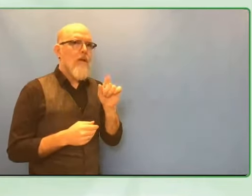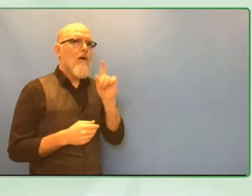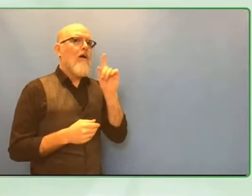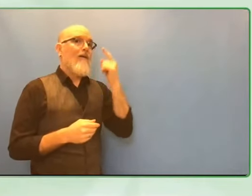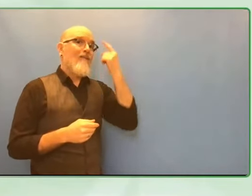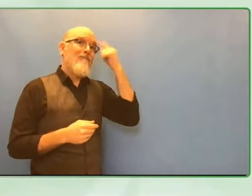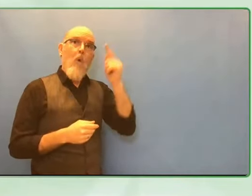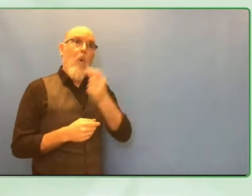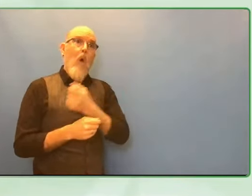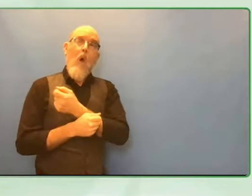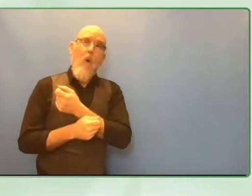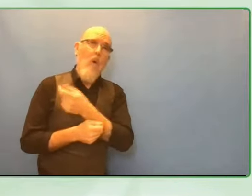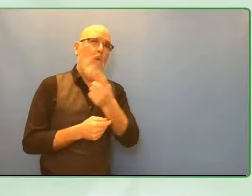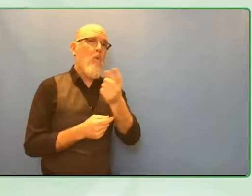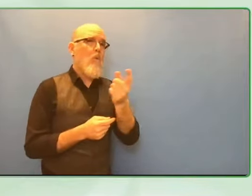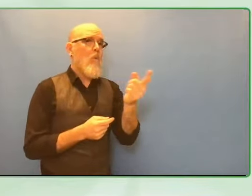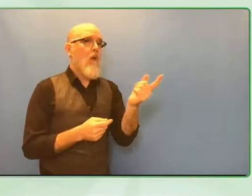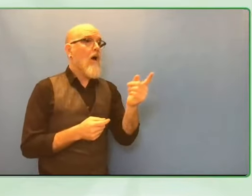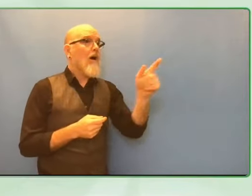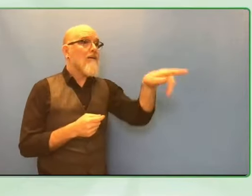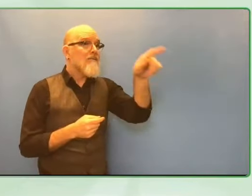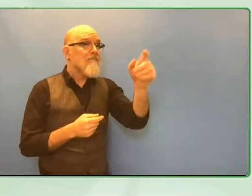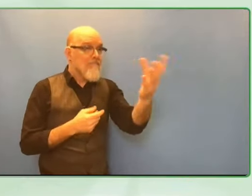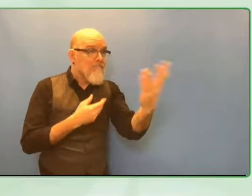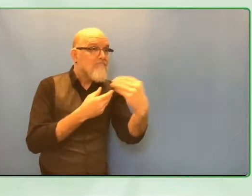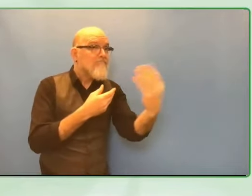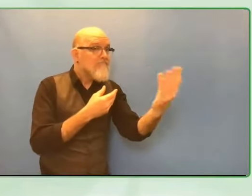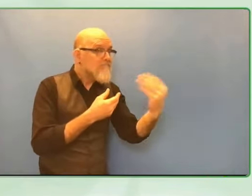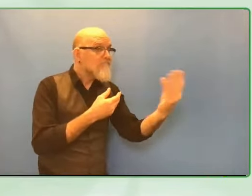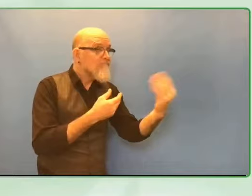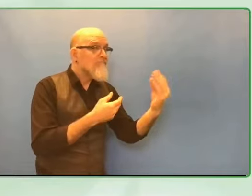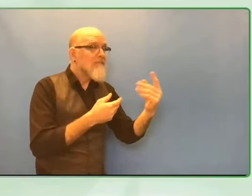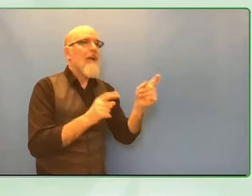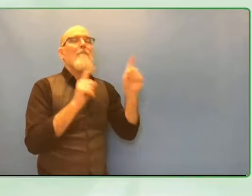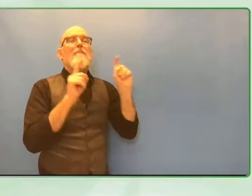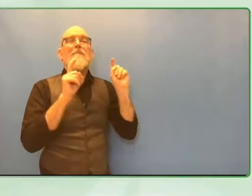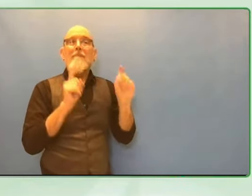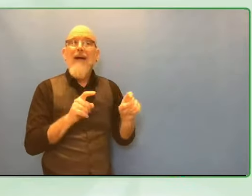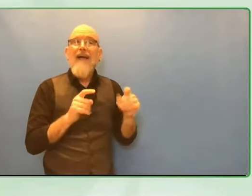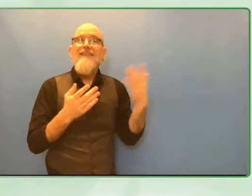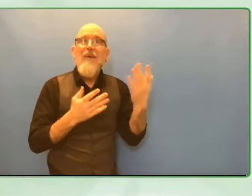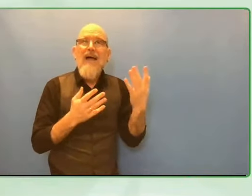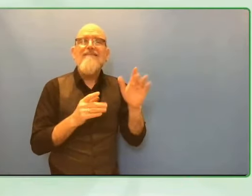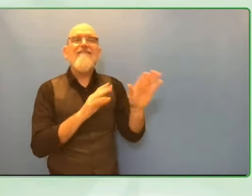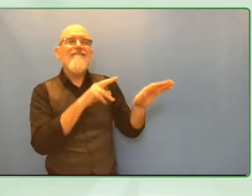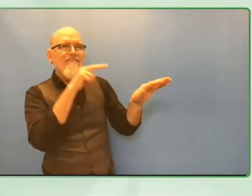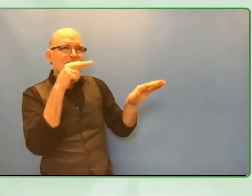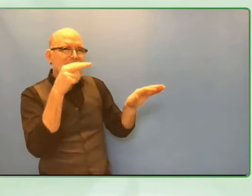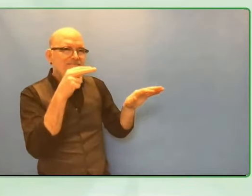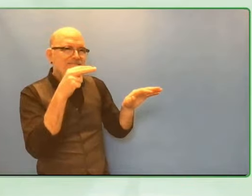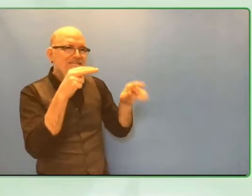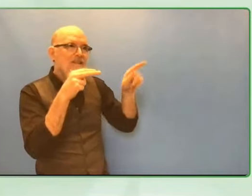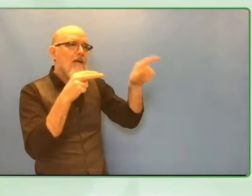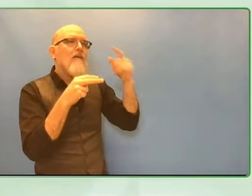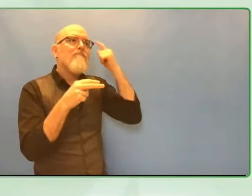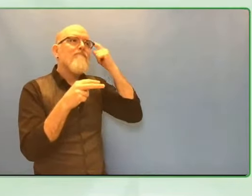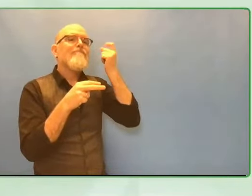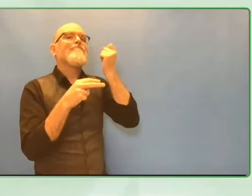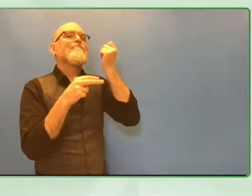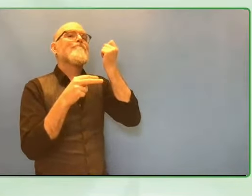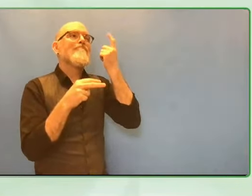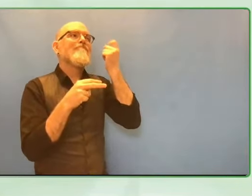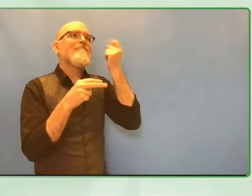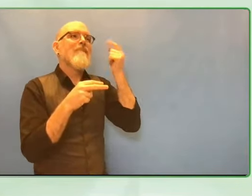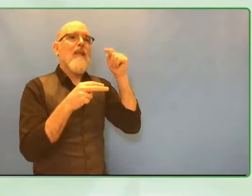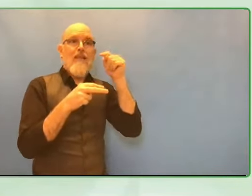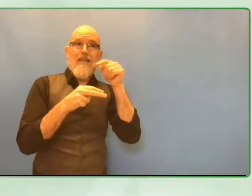still necessary to emphasize the beauty in it. So diverse teams of people with different backgrounds that